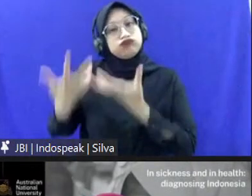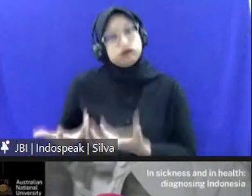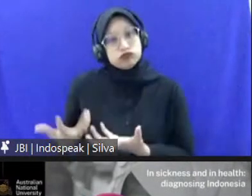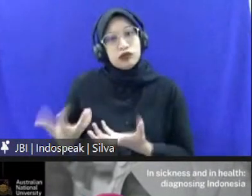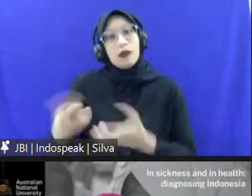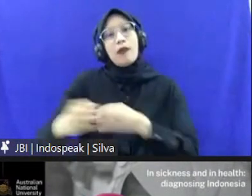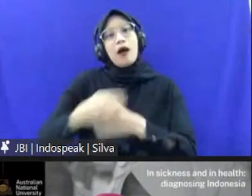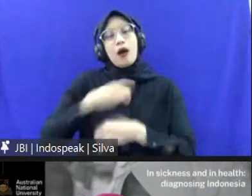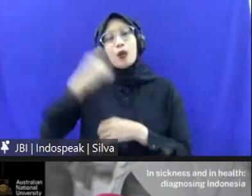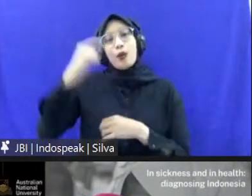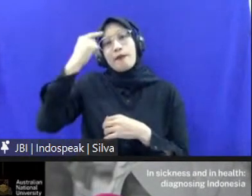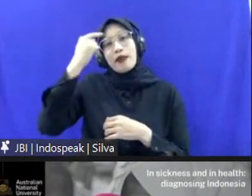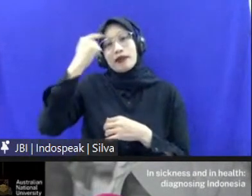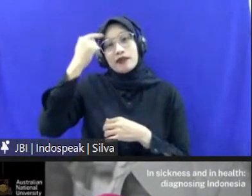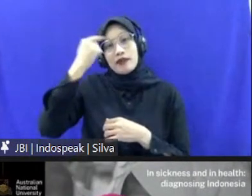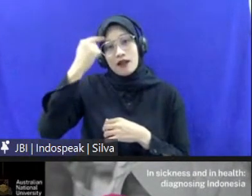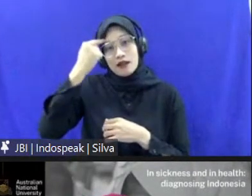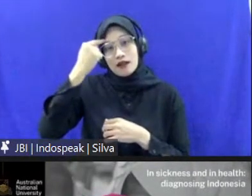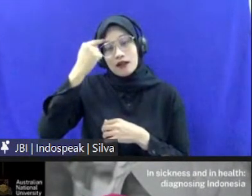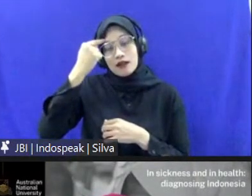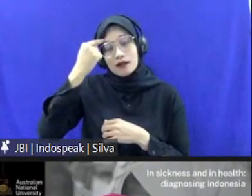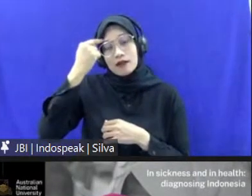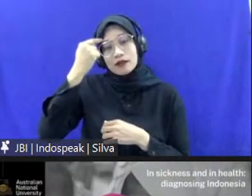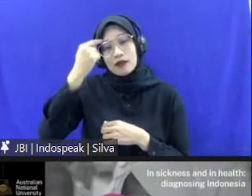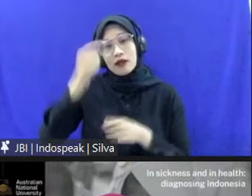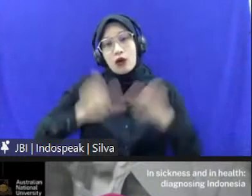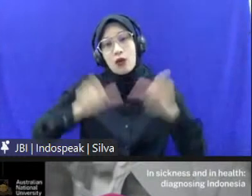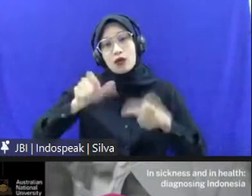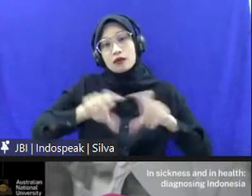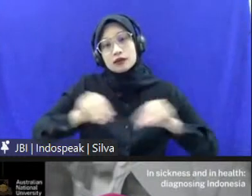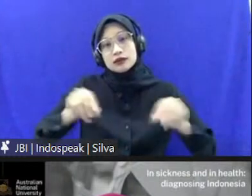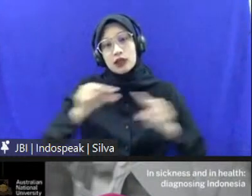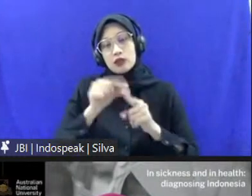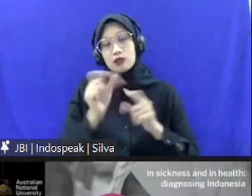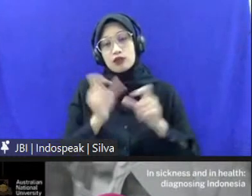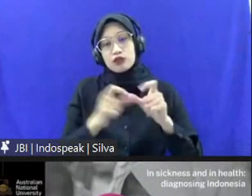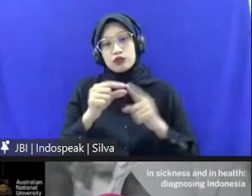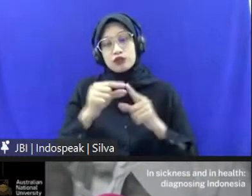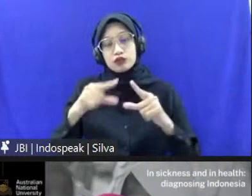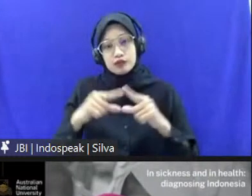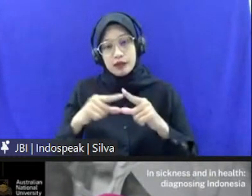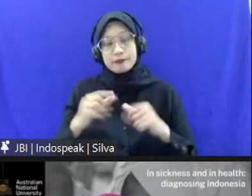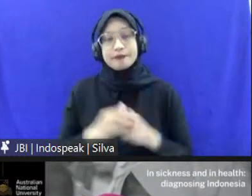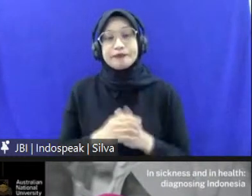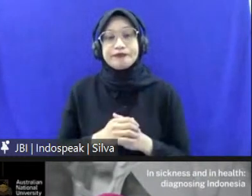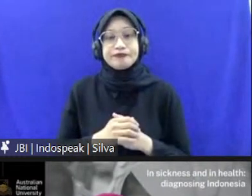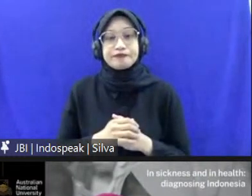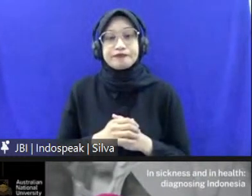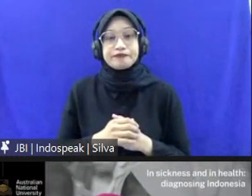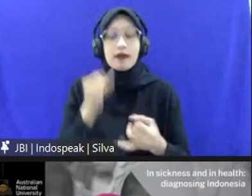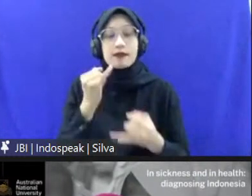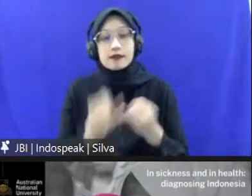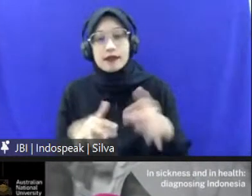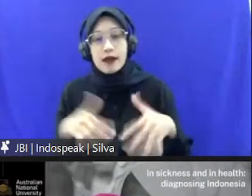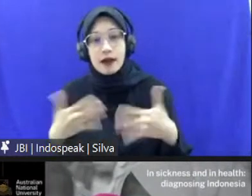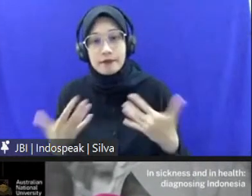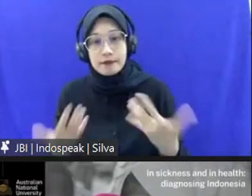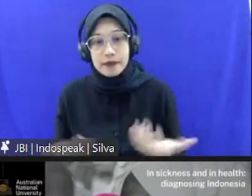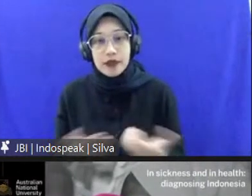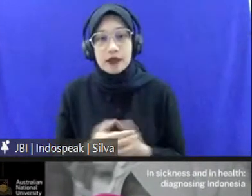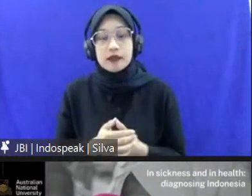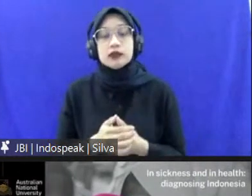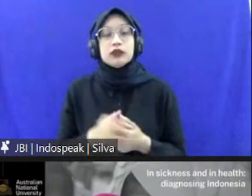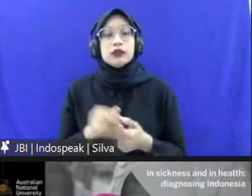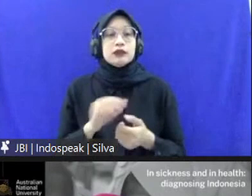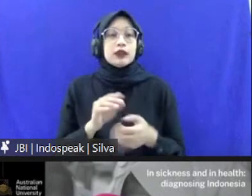burden to the health workforce themselves. So we opt to, given the limitation and the boundaries to what we can